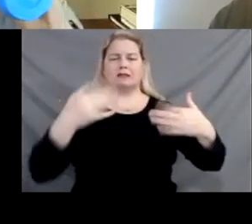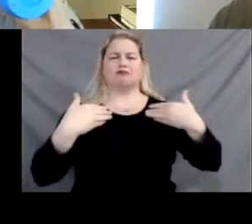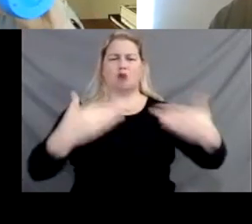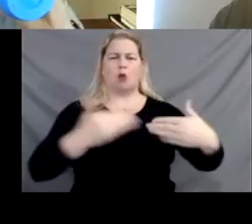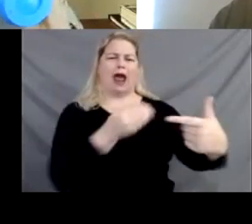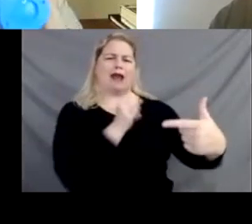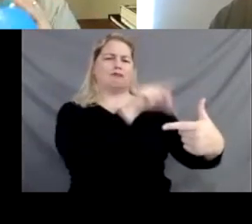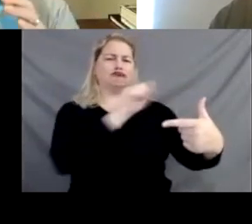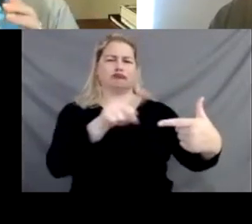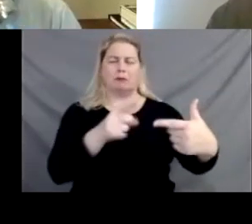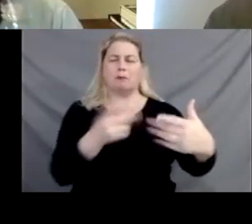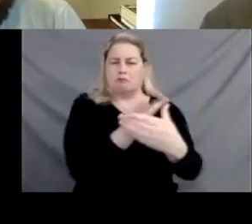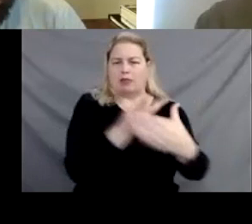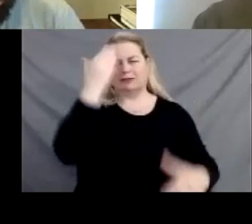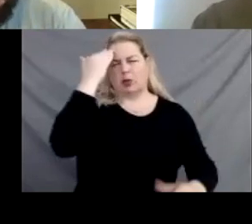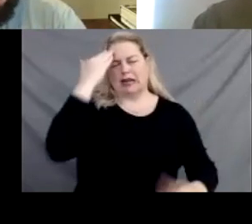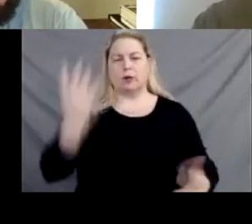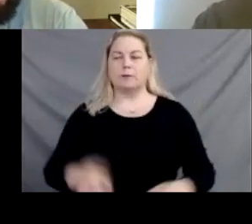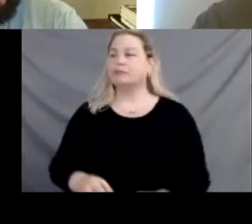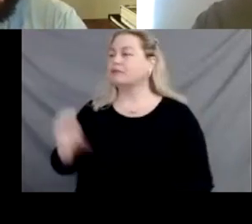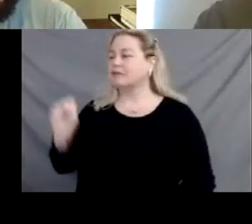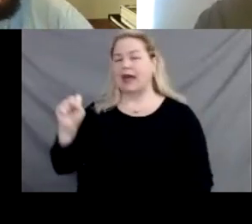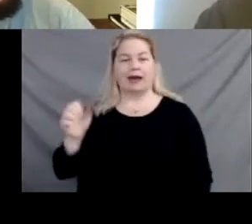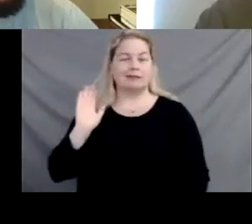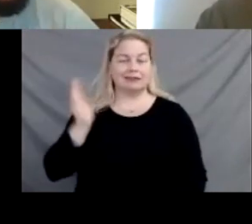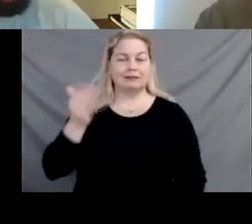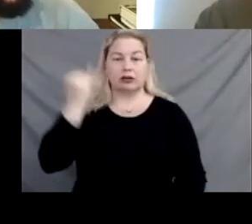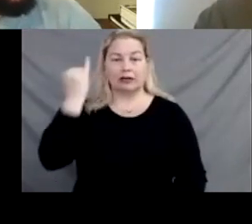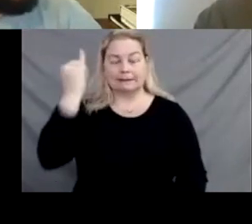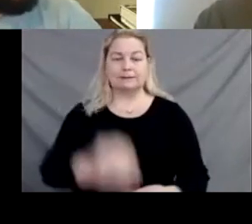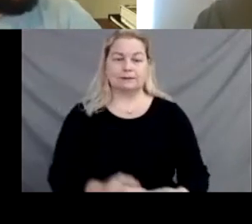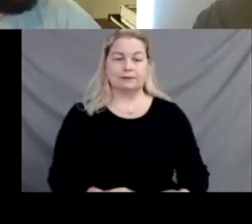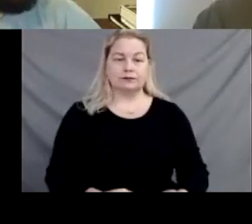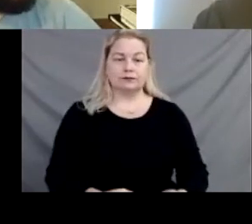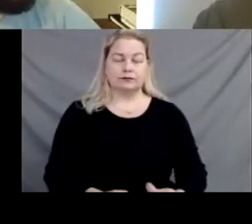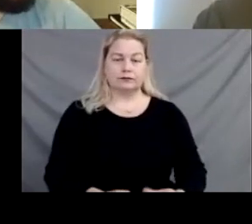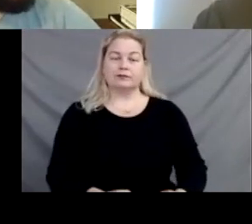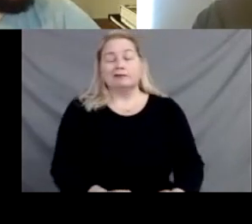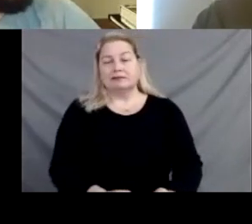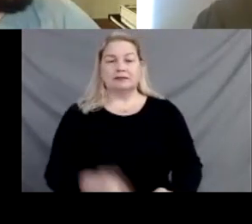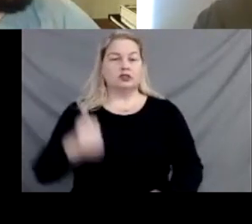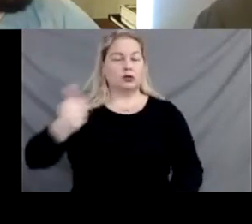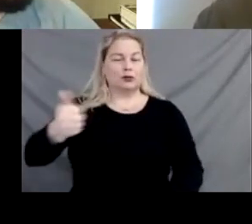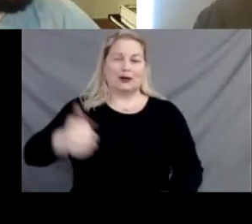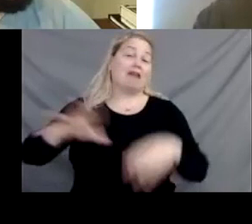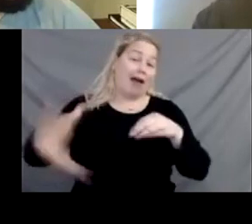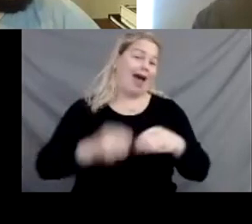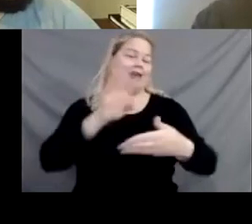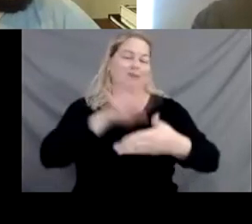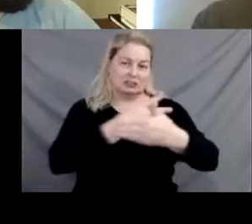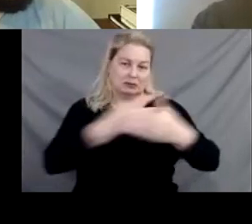Thank you, Noel. That sounds simpler in some ways. So you can add yourself to the spreadsheet, but just to make sure that you're